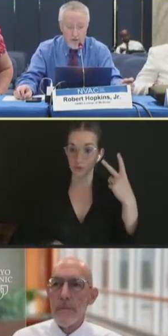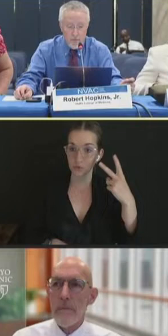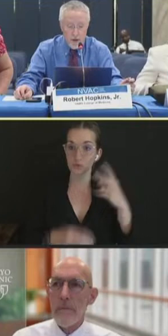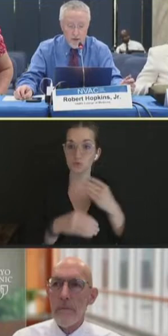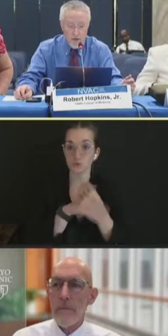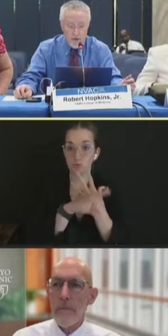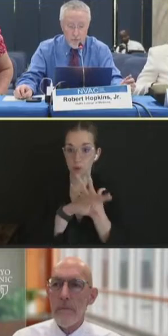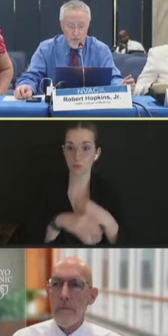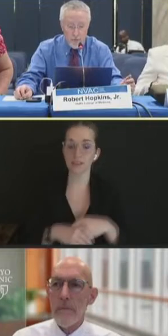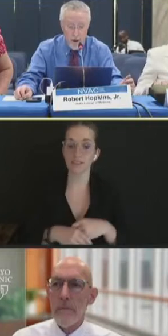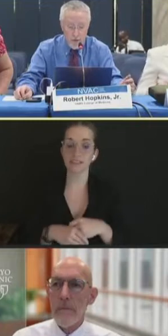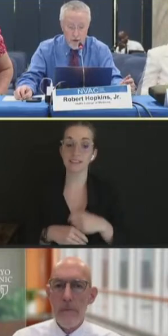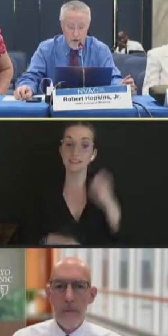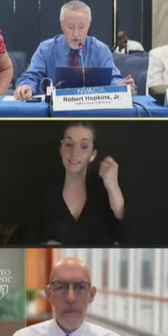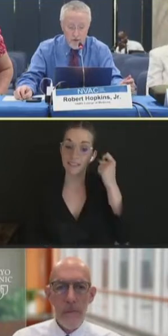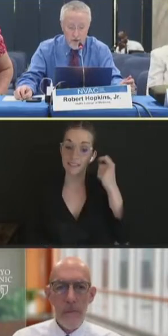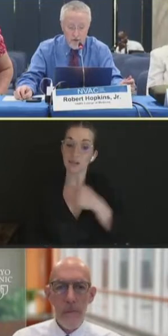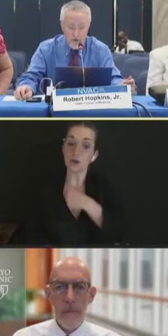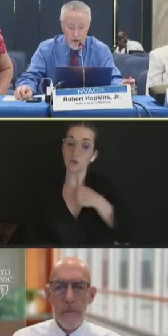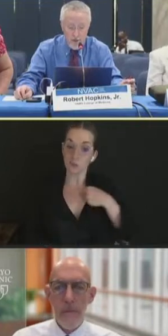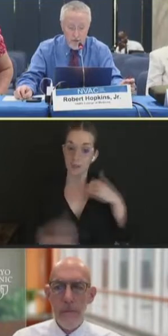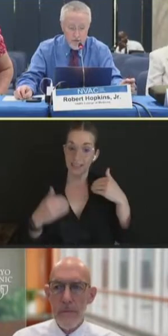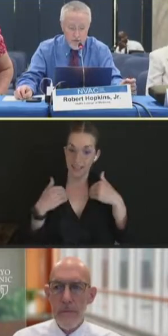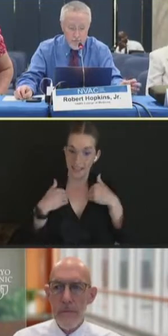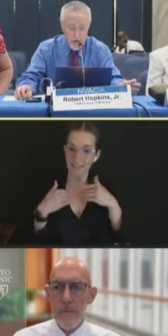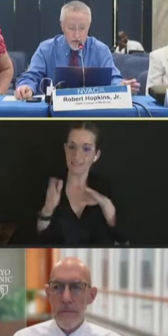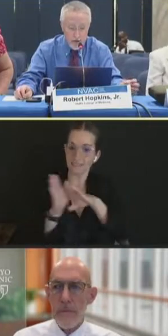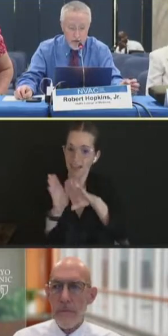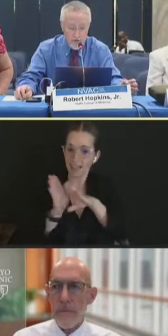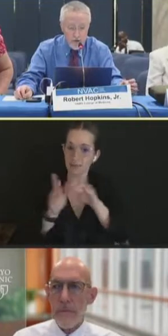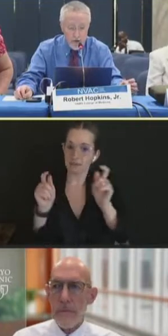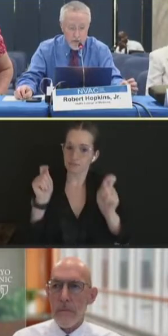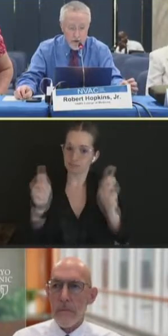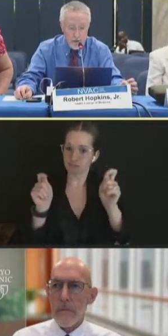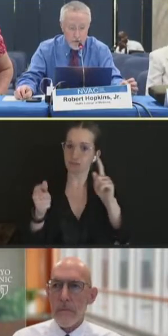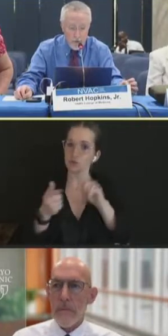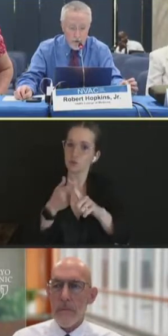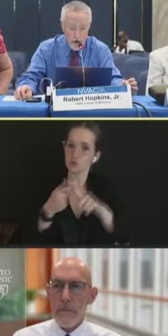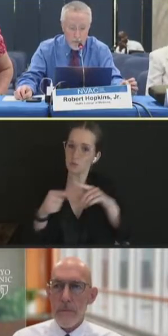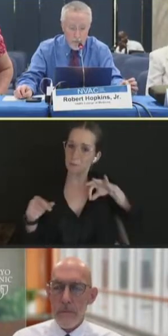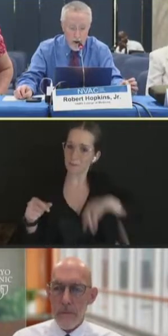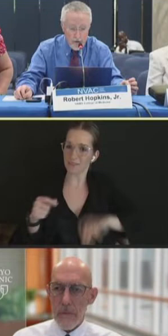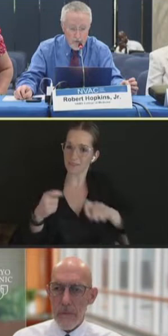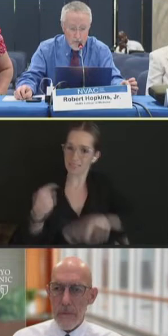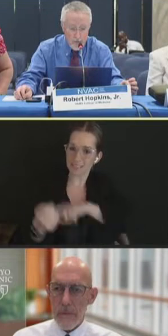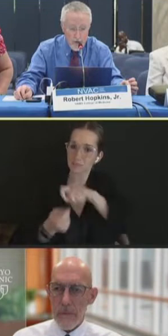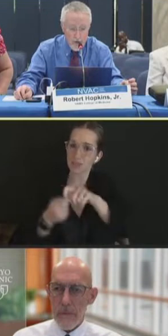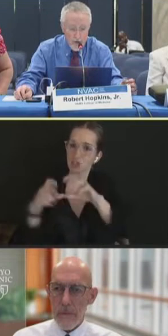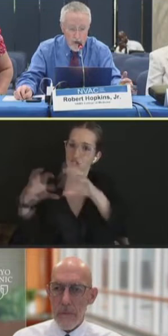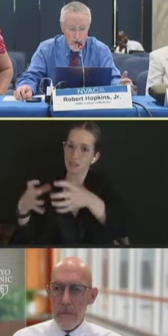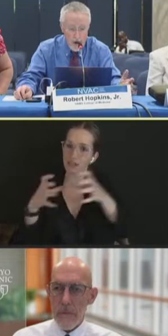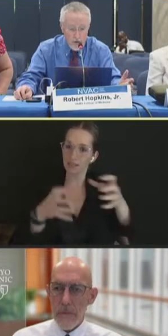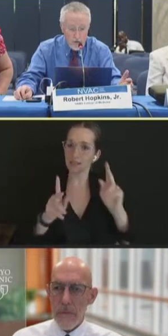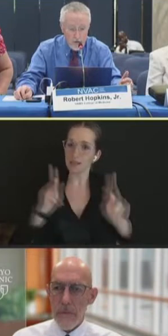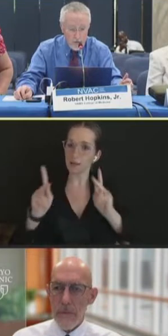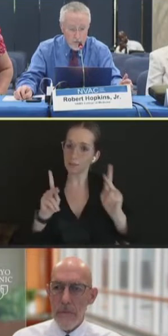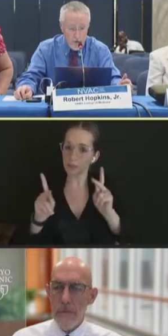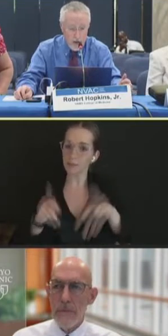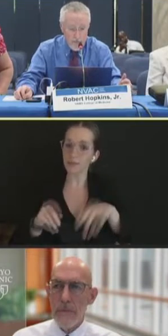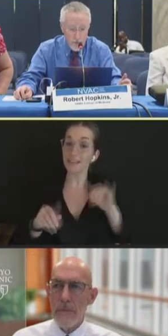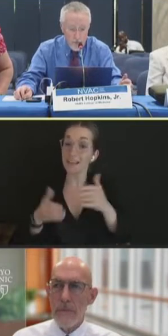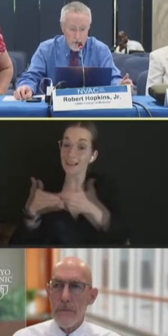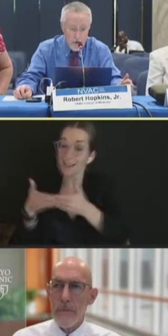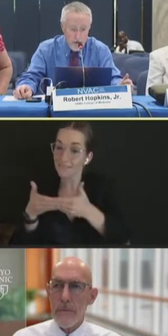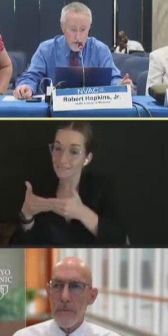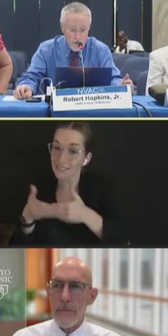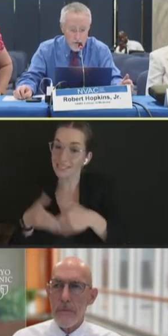vaccines to benefit special populations, such as infants, elders, and those who are immune compromised. Our session will have